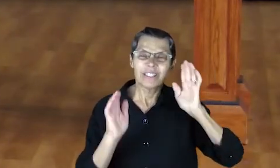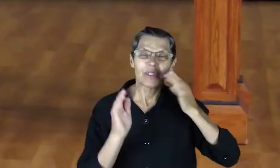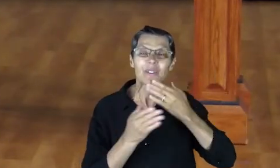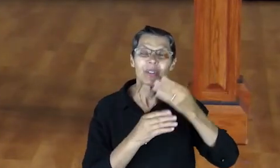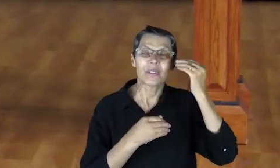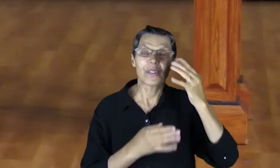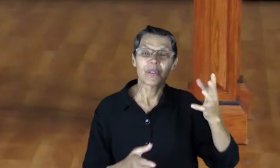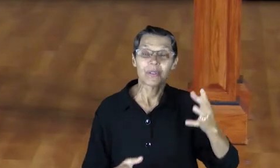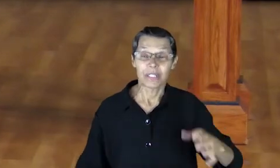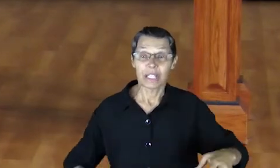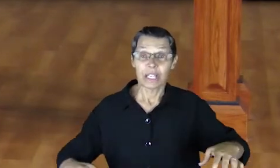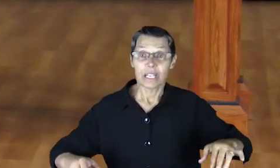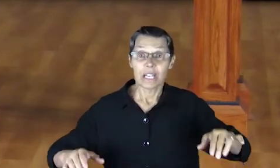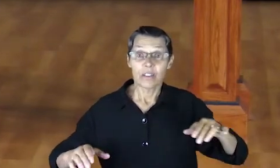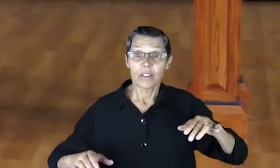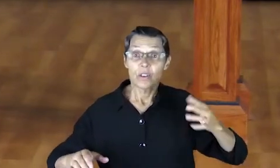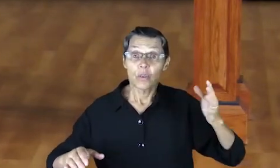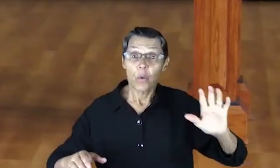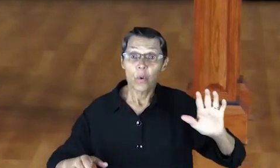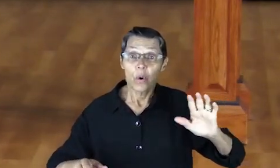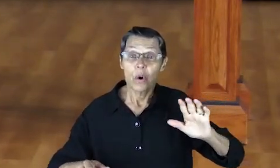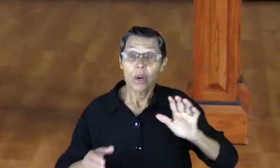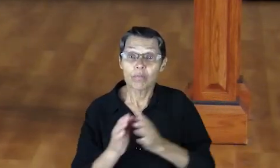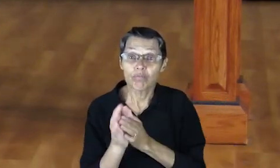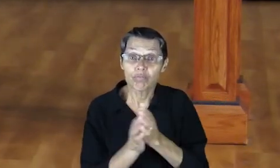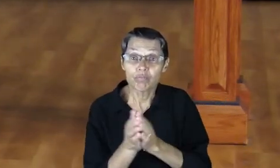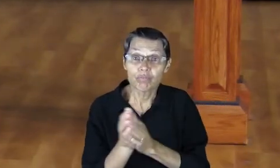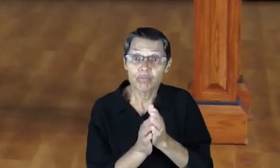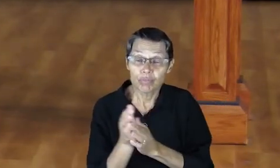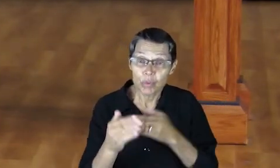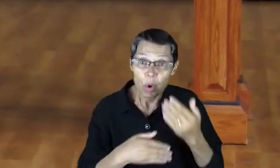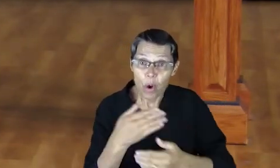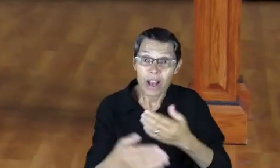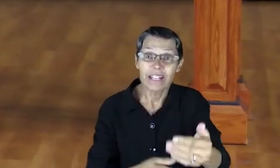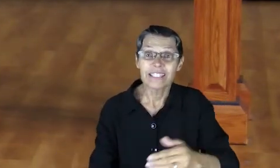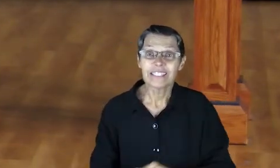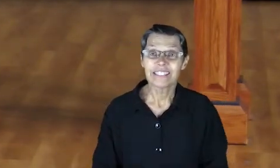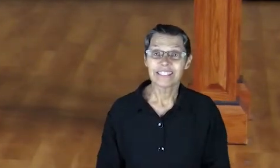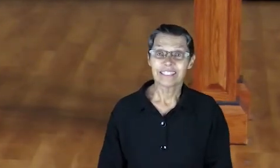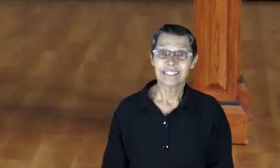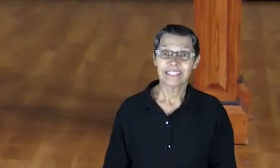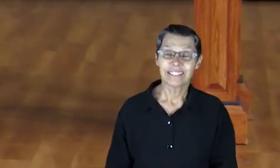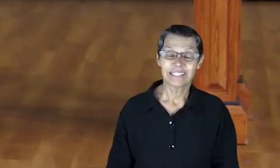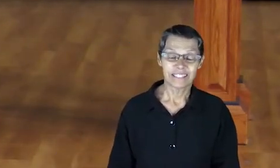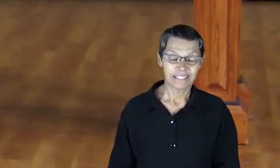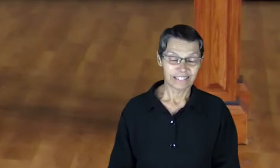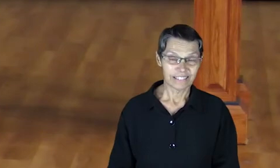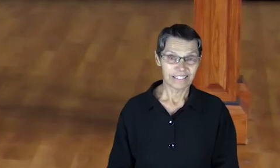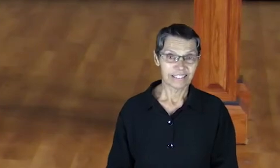good news. Simply shake the dust off and move on. Do you know what the second thing is we're testing?